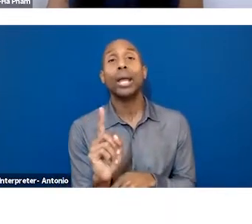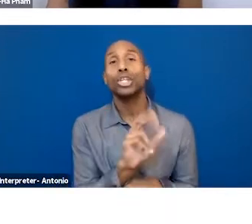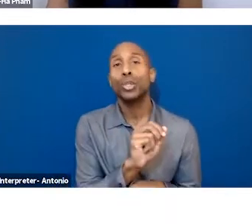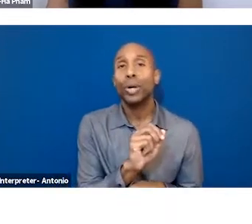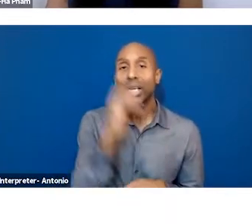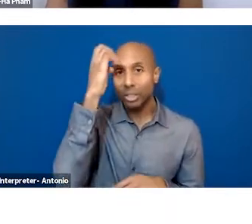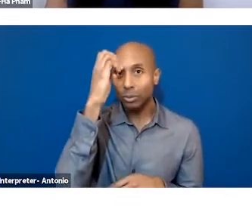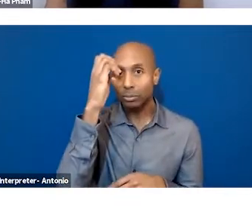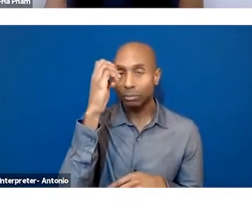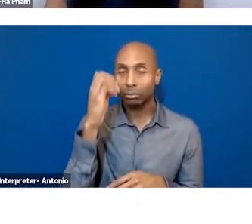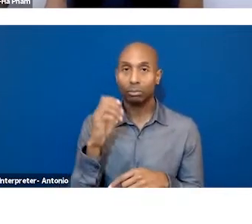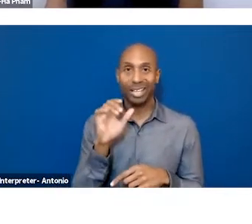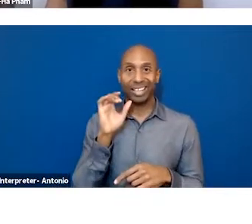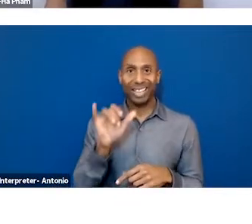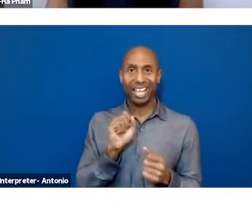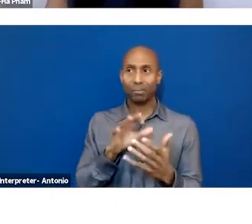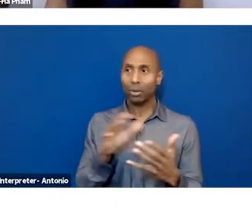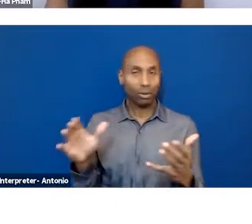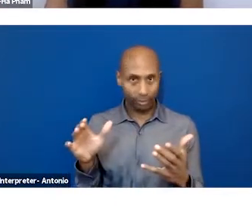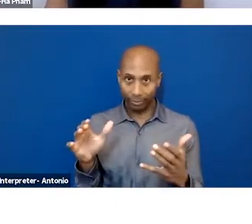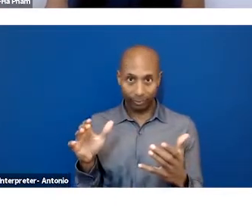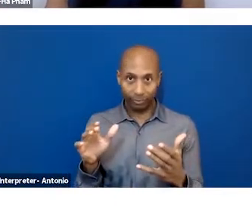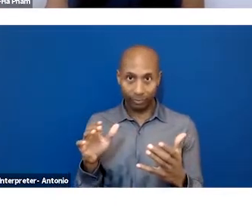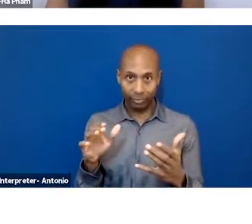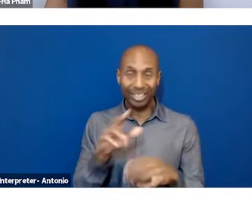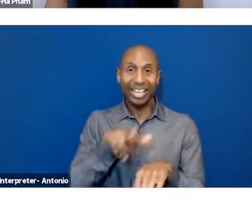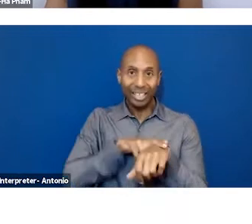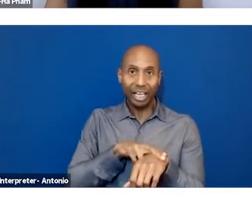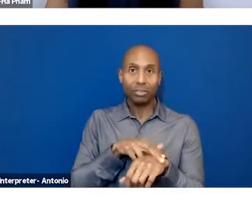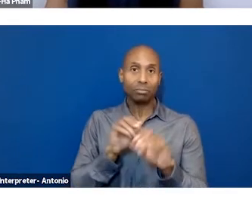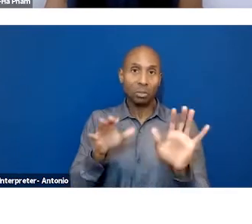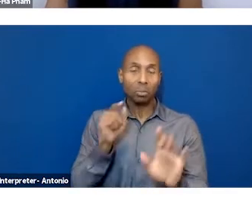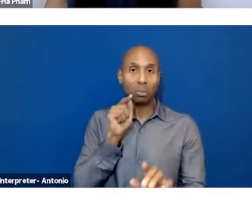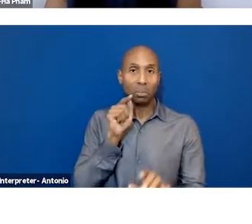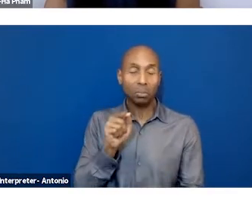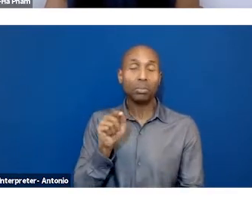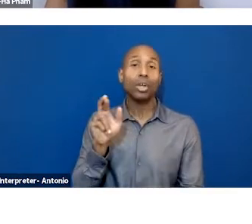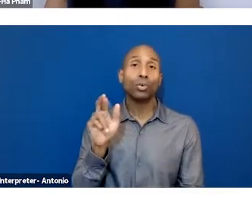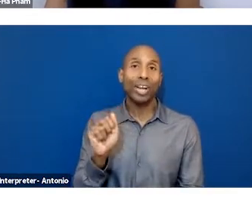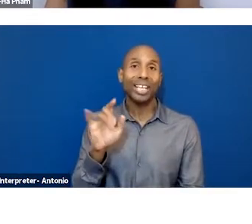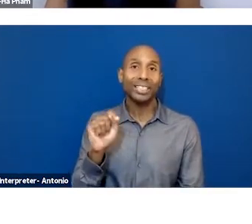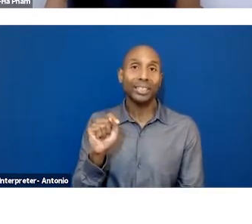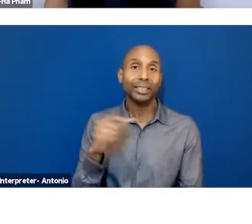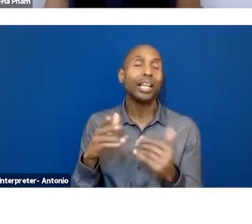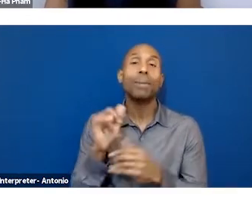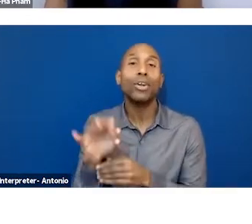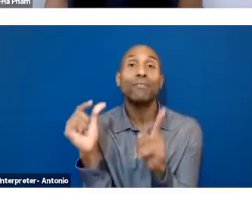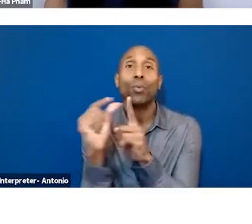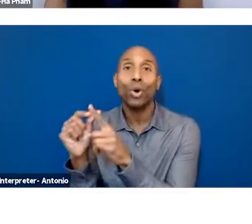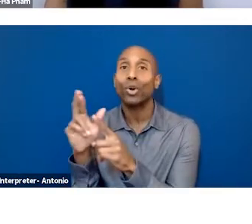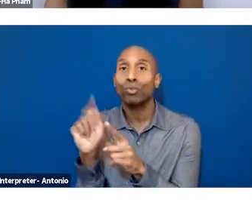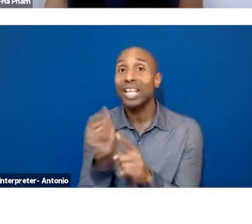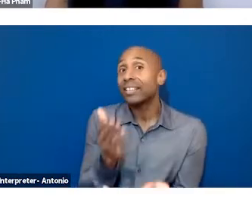definition racist. Whether these policies use overtly racial language or not, and most oftentimes they didn't